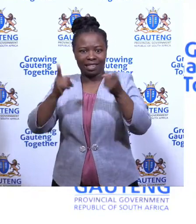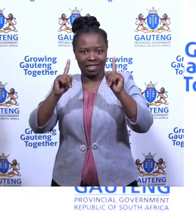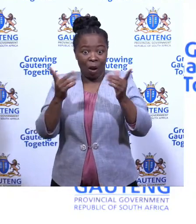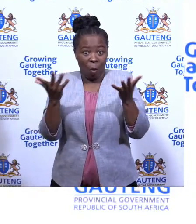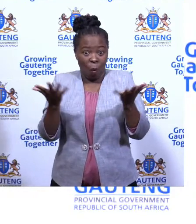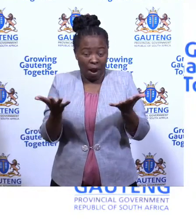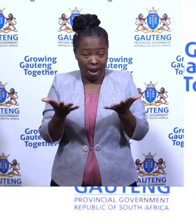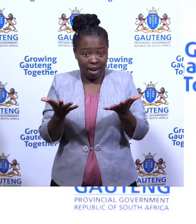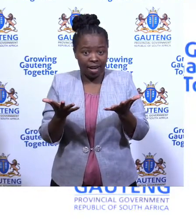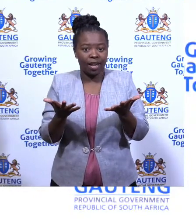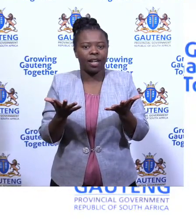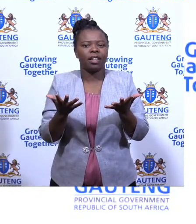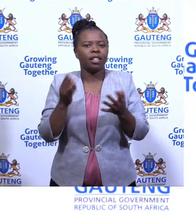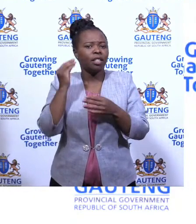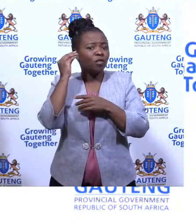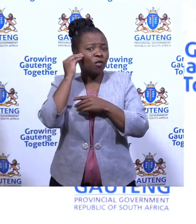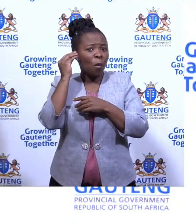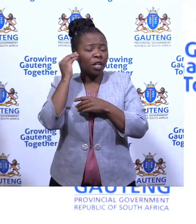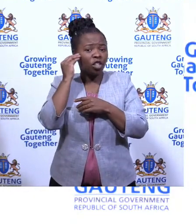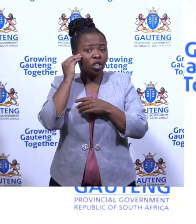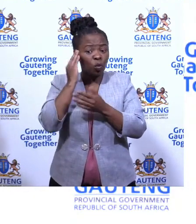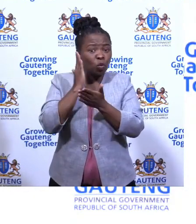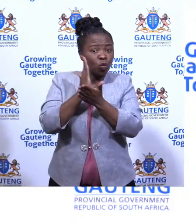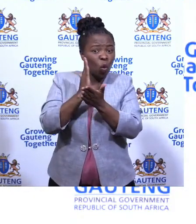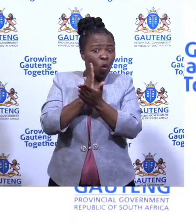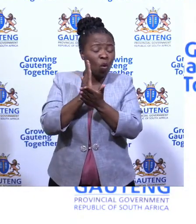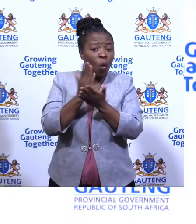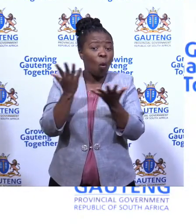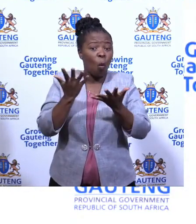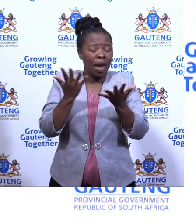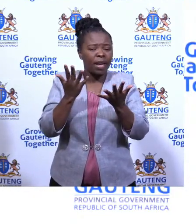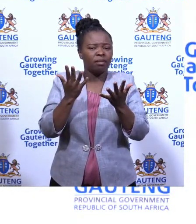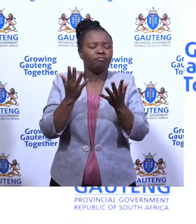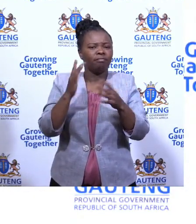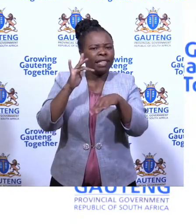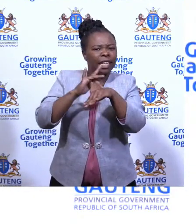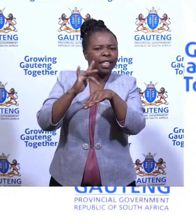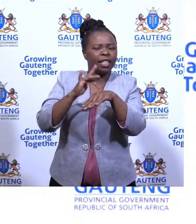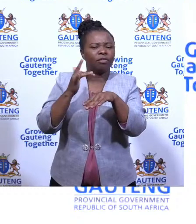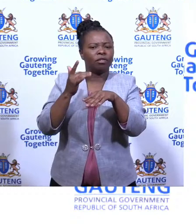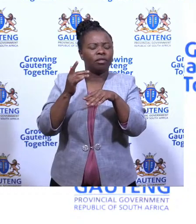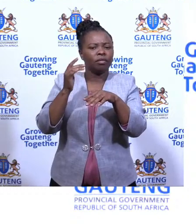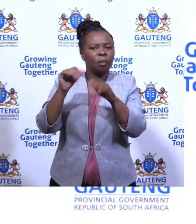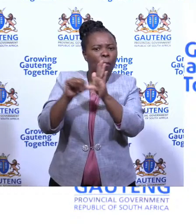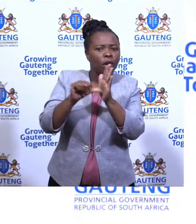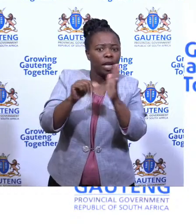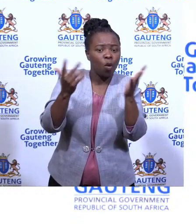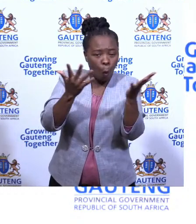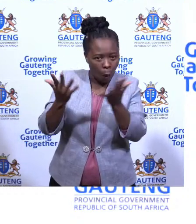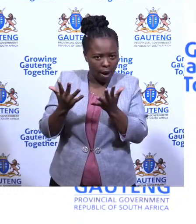sure of what the information, but where is it tentative? And then